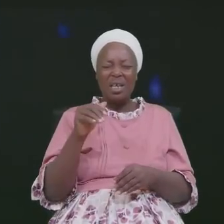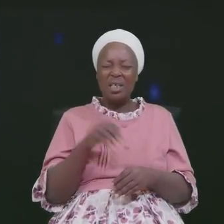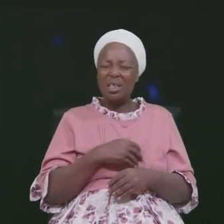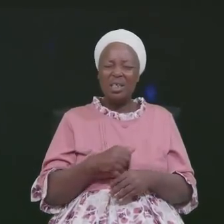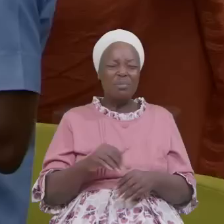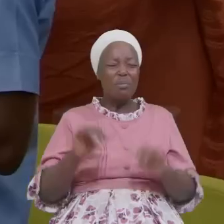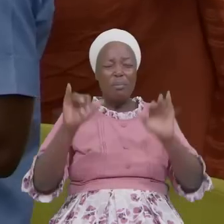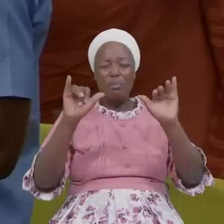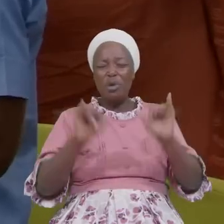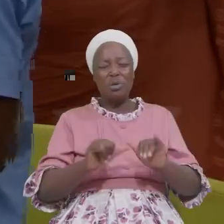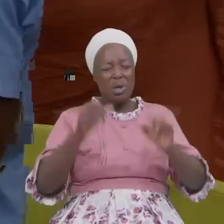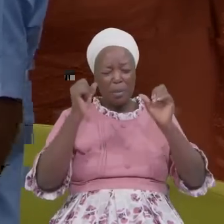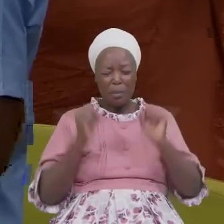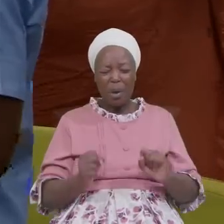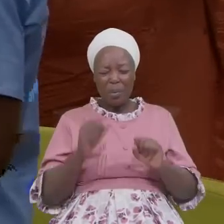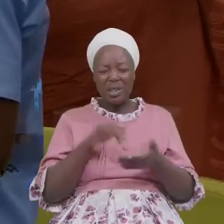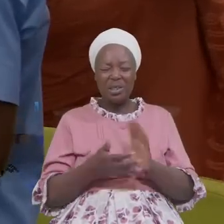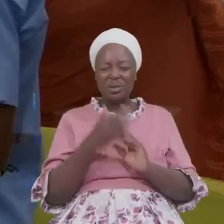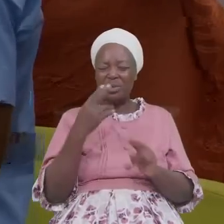Immeasurable power.